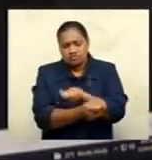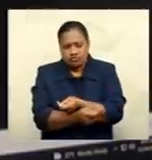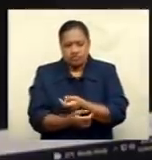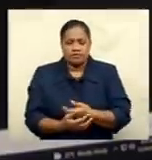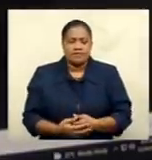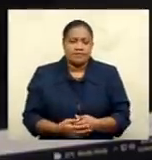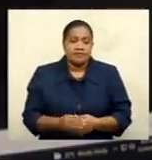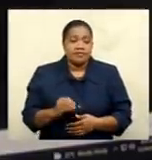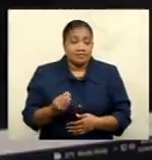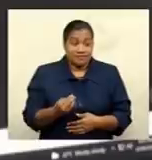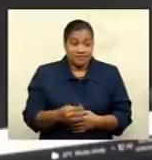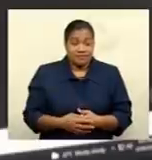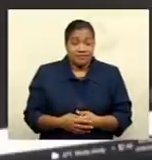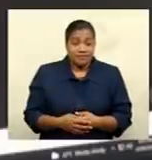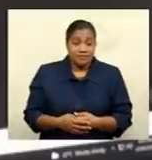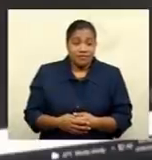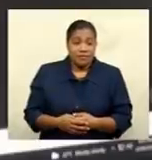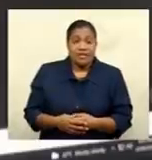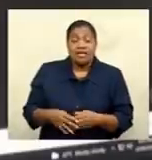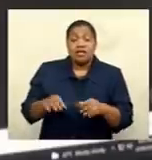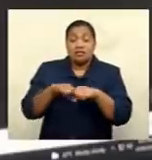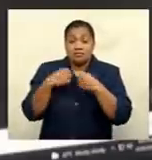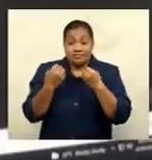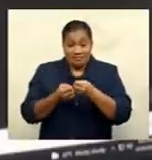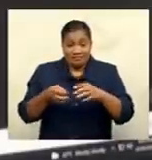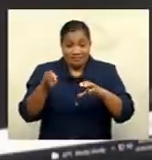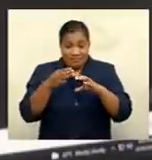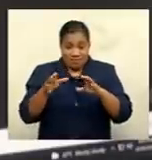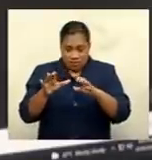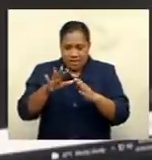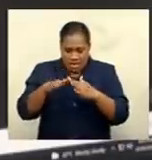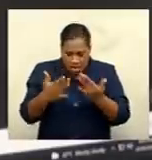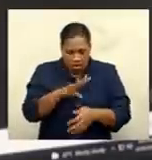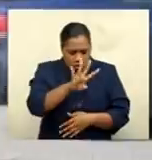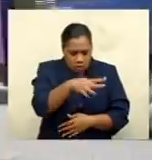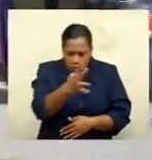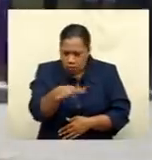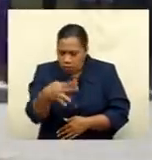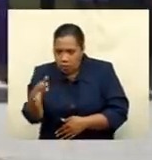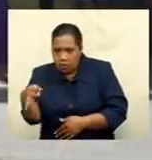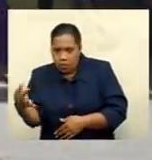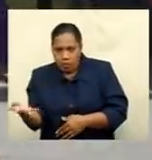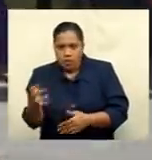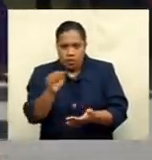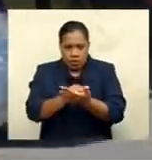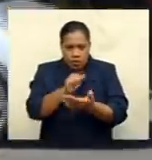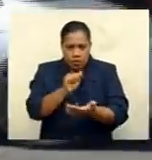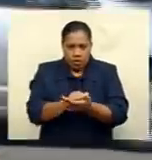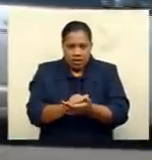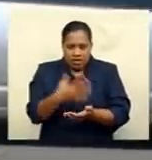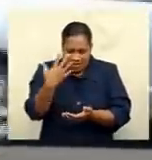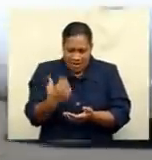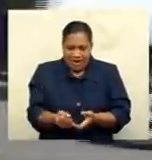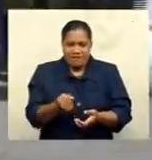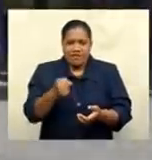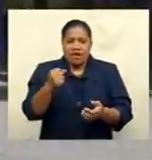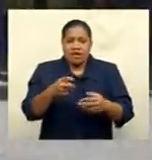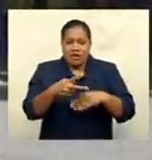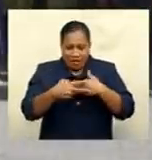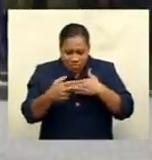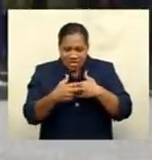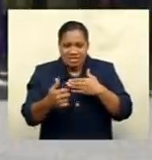verify the authenticity of social media operators by checking whether or not the trader has a physical address and valid contact